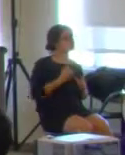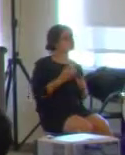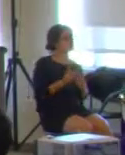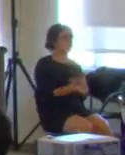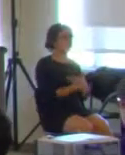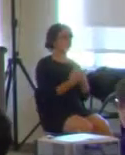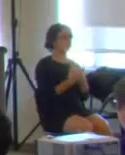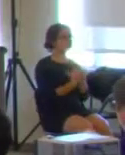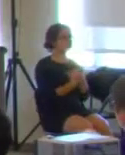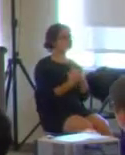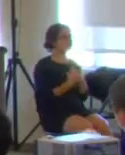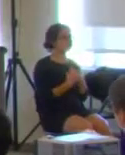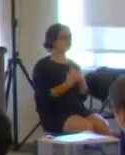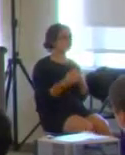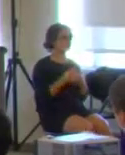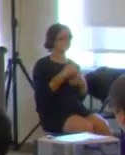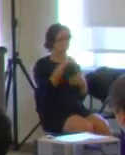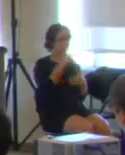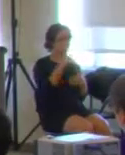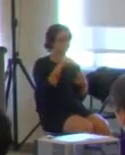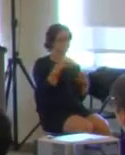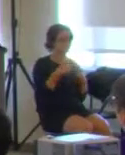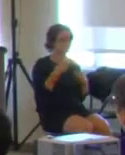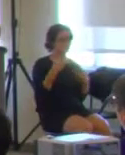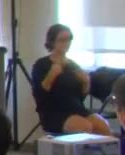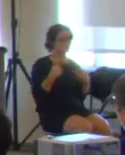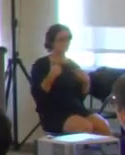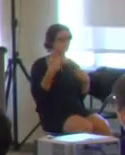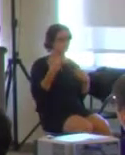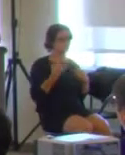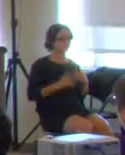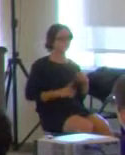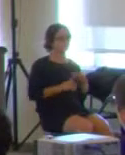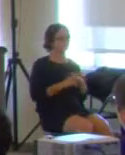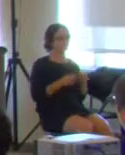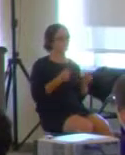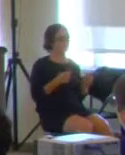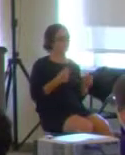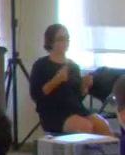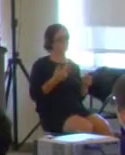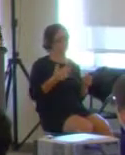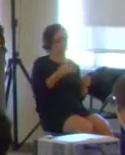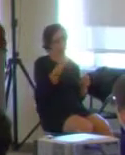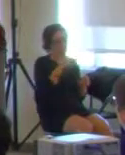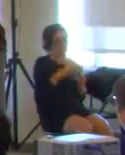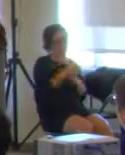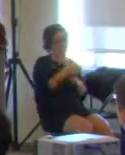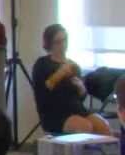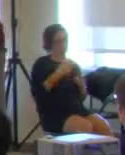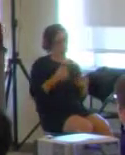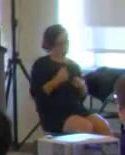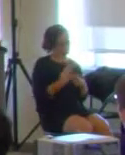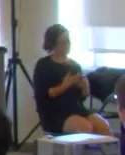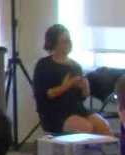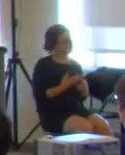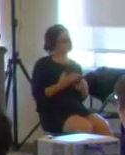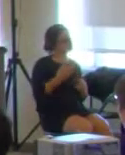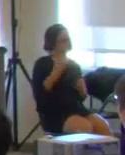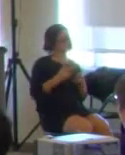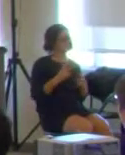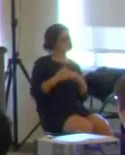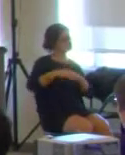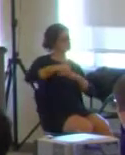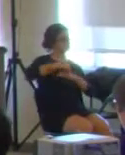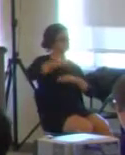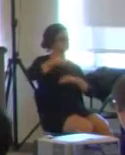so that's not an issue for me because it comes up automatically in my private practice, and when people aren't referred